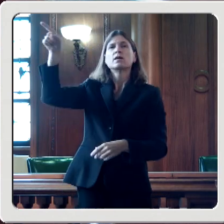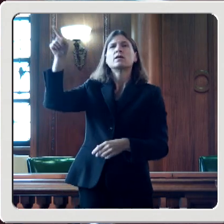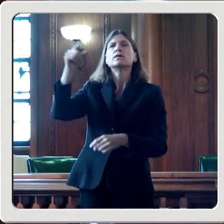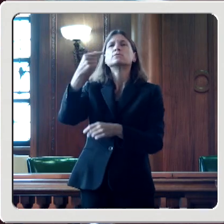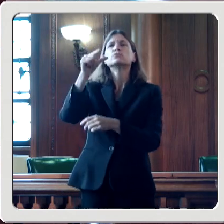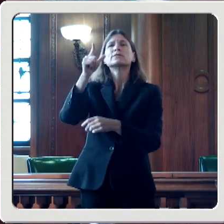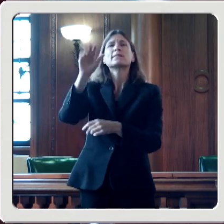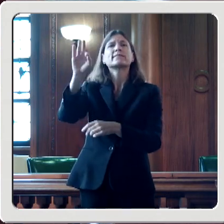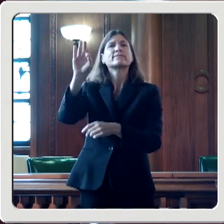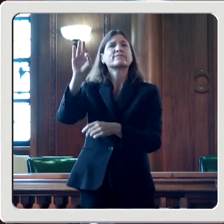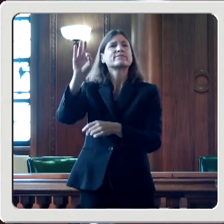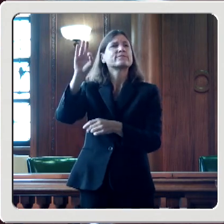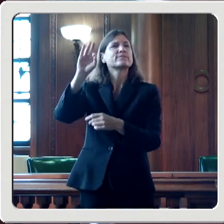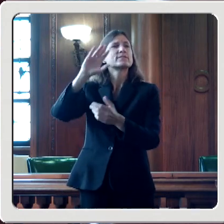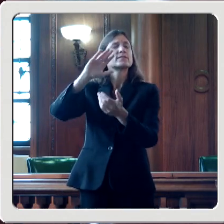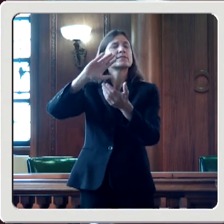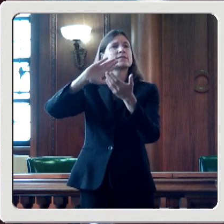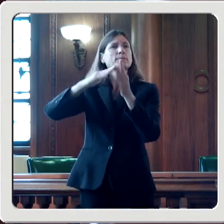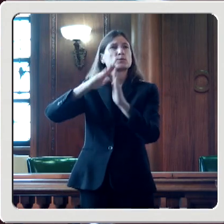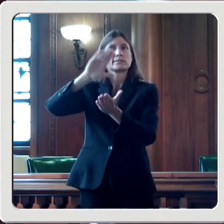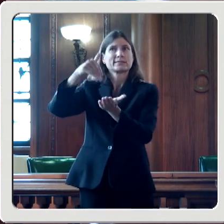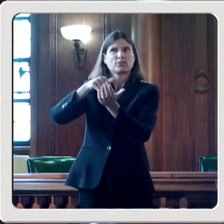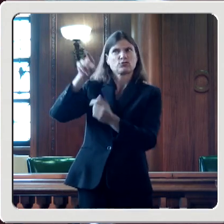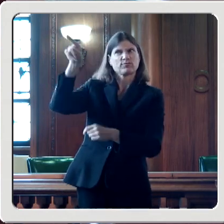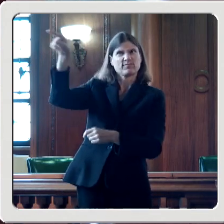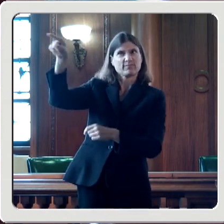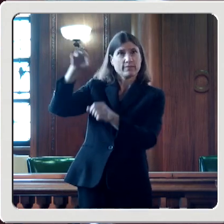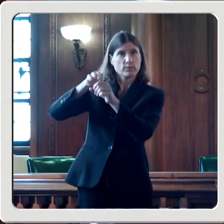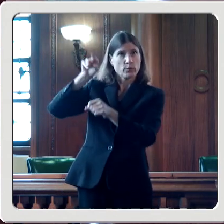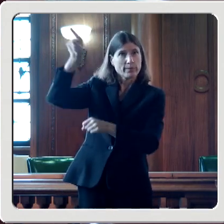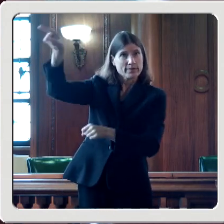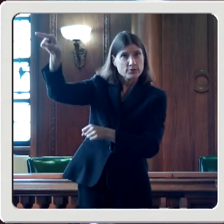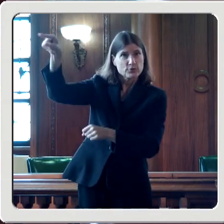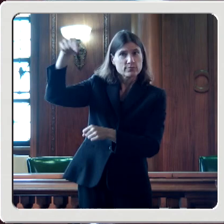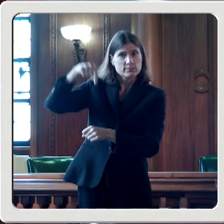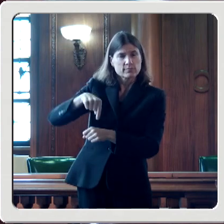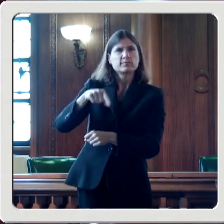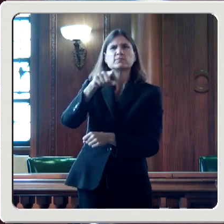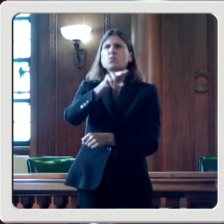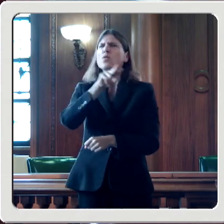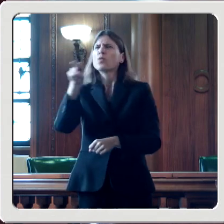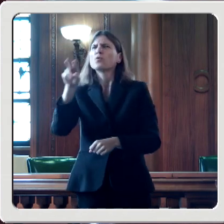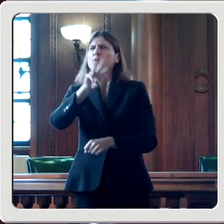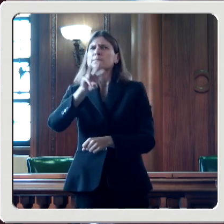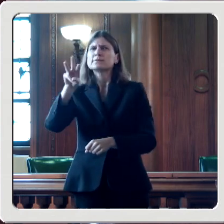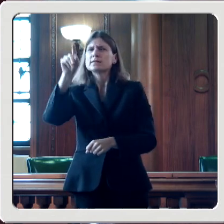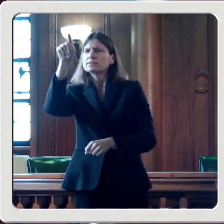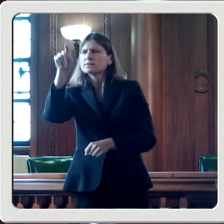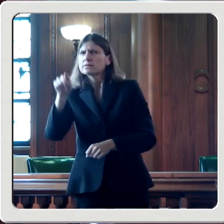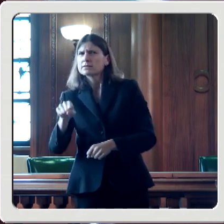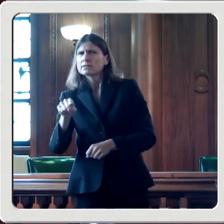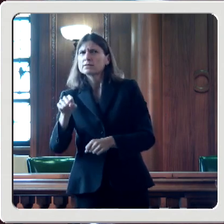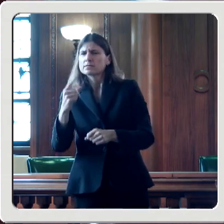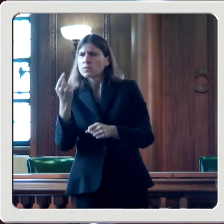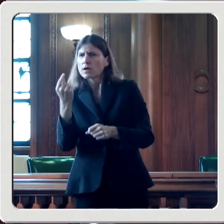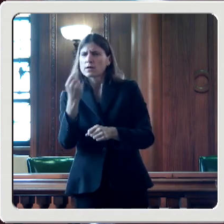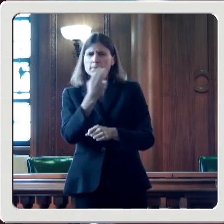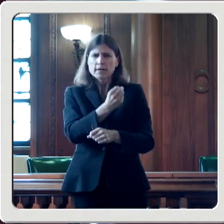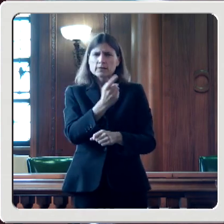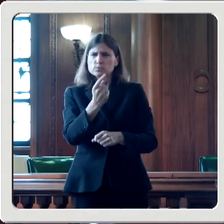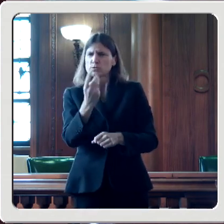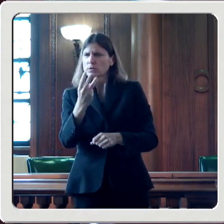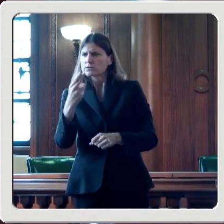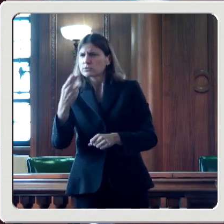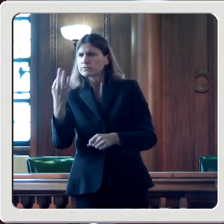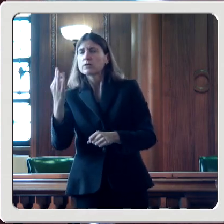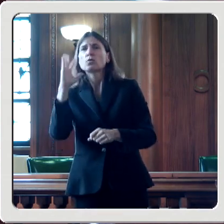p.m. Wednesday, the 26th, is 11 to 6 p.m. And Thursday, the last day you could vote there, will be